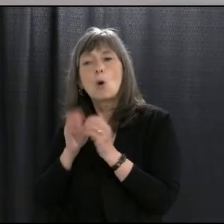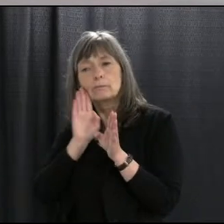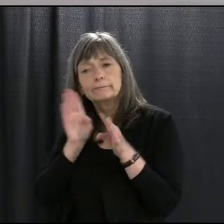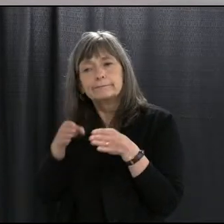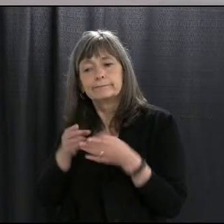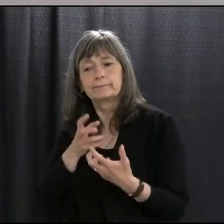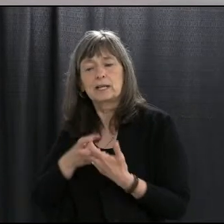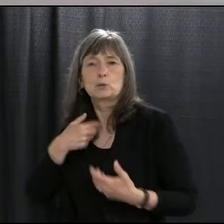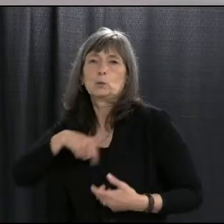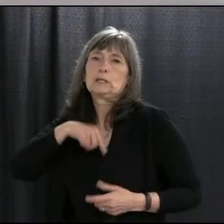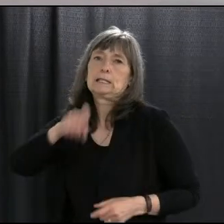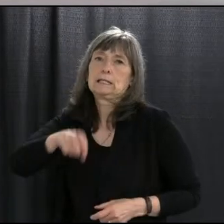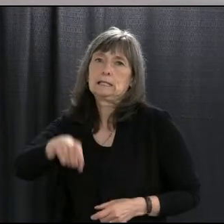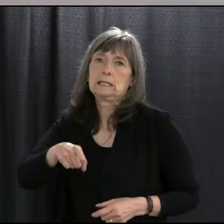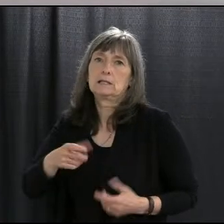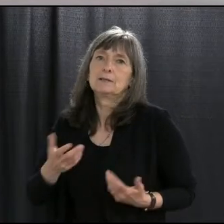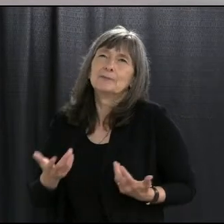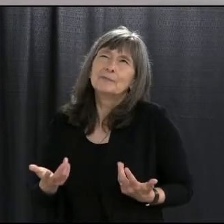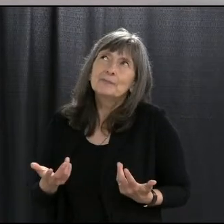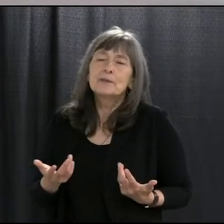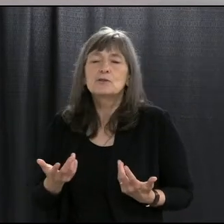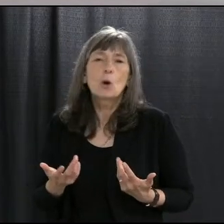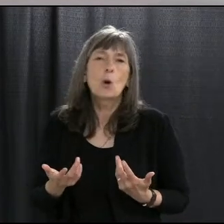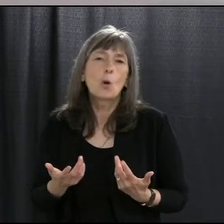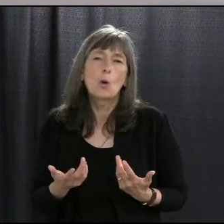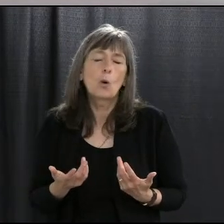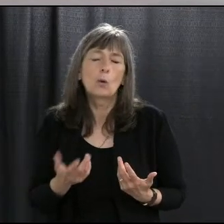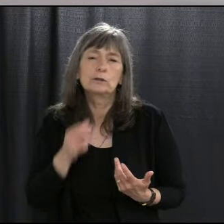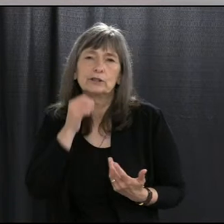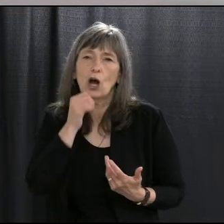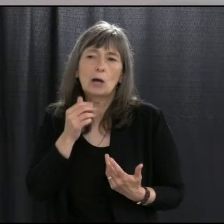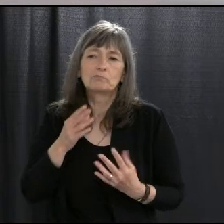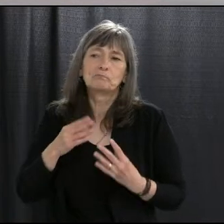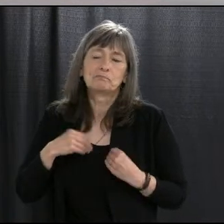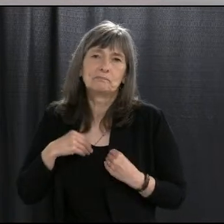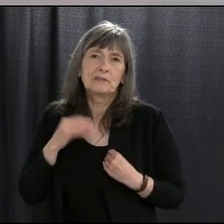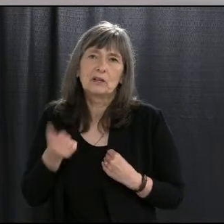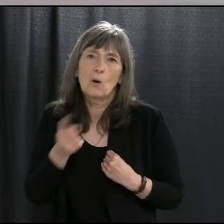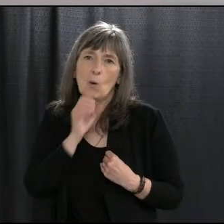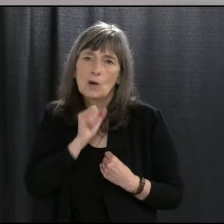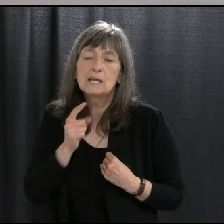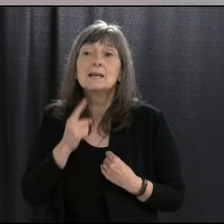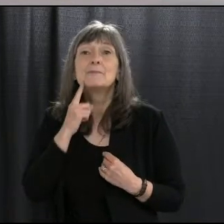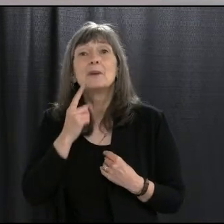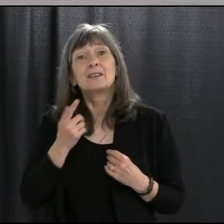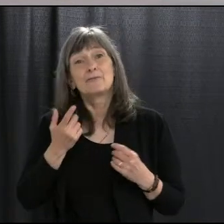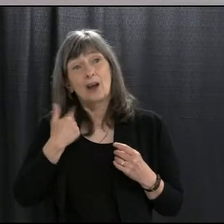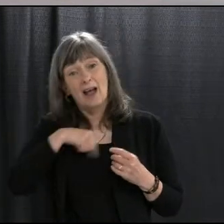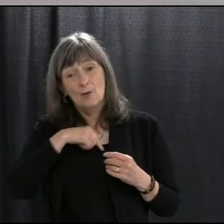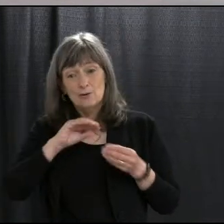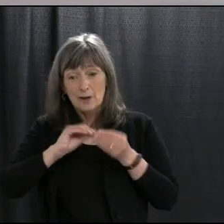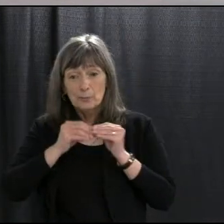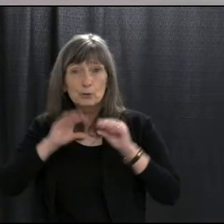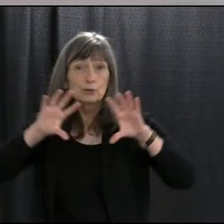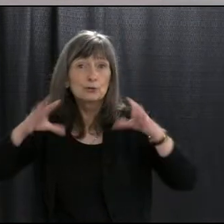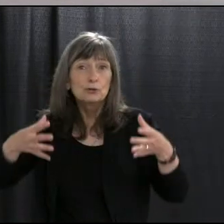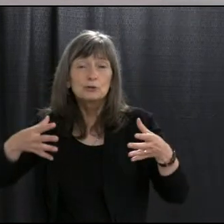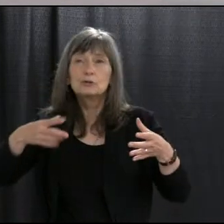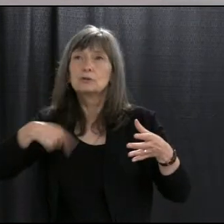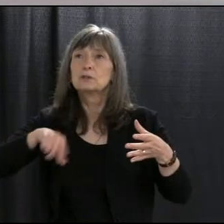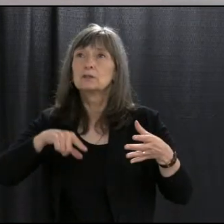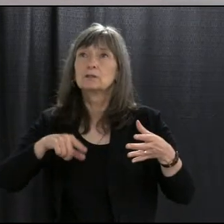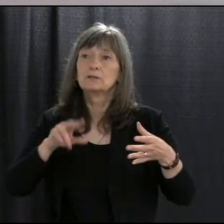on what really needs to be done in terms of the RFP. I really want to look at, based on our population,